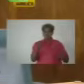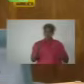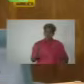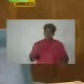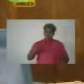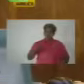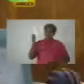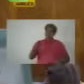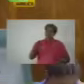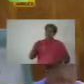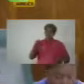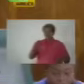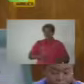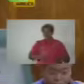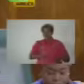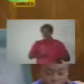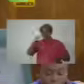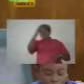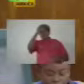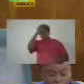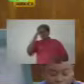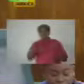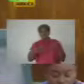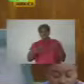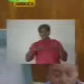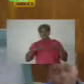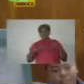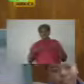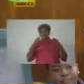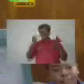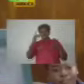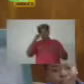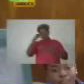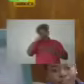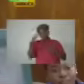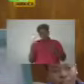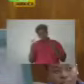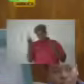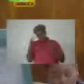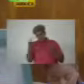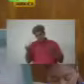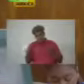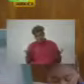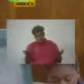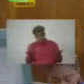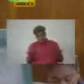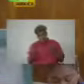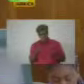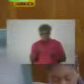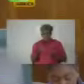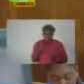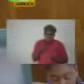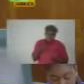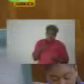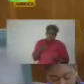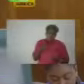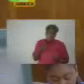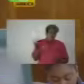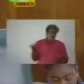we put those paternity leave proposals for those reasons. What instead have the JLP